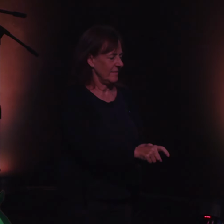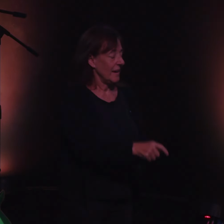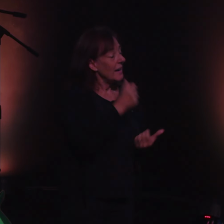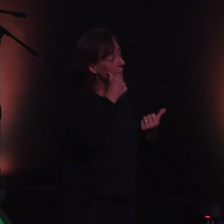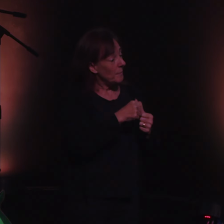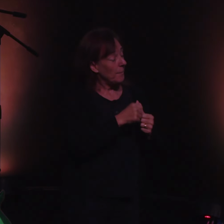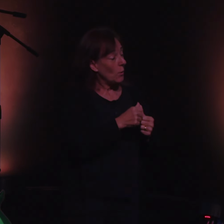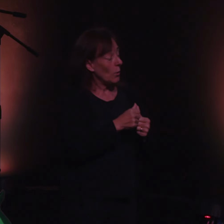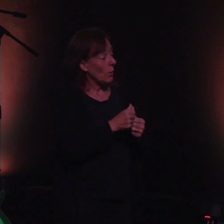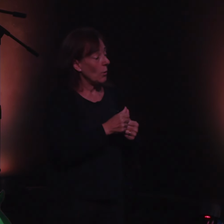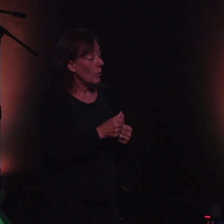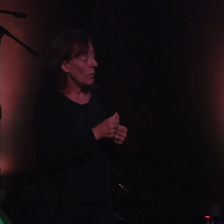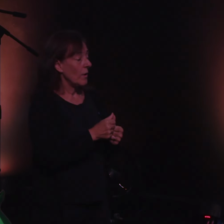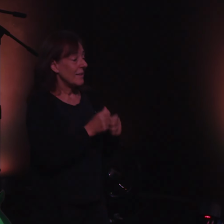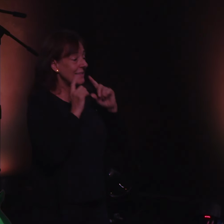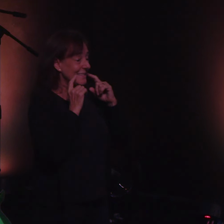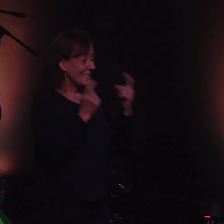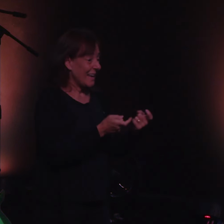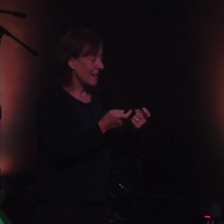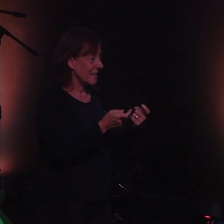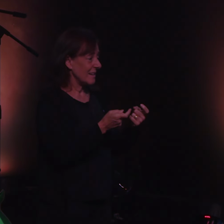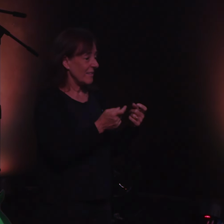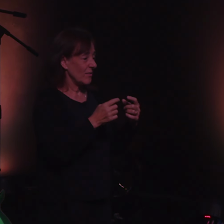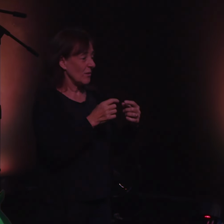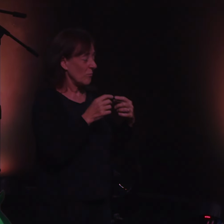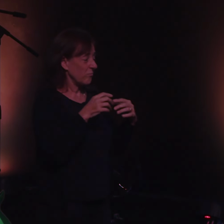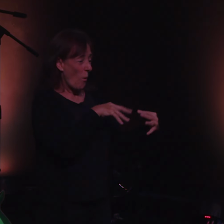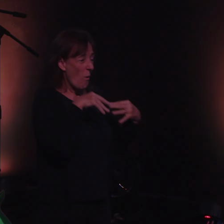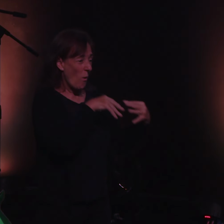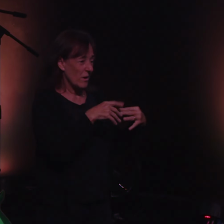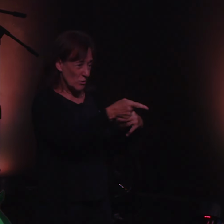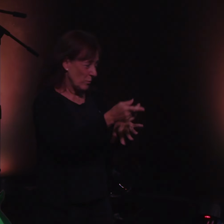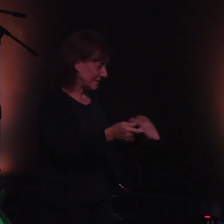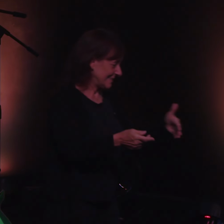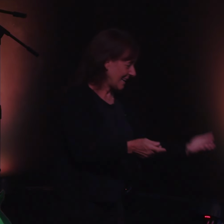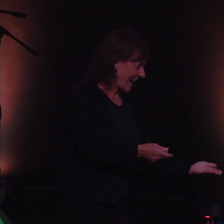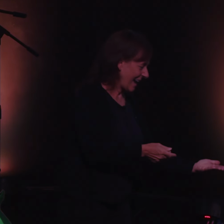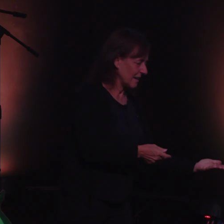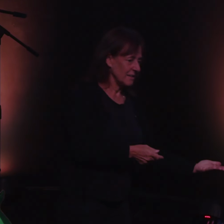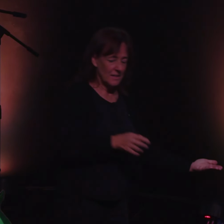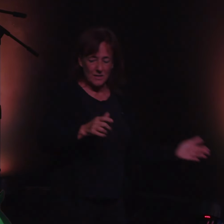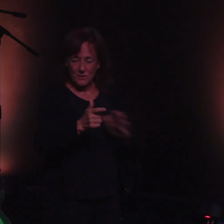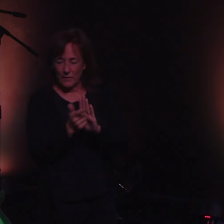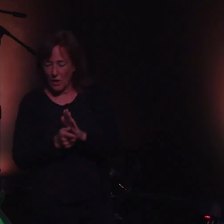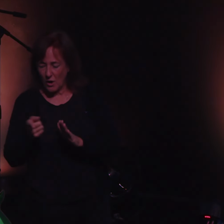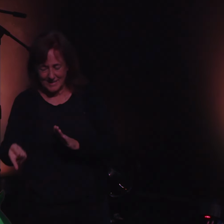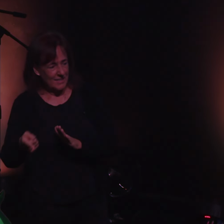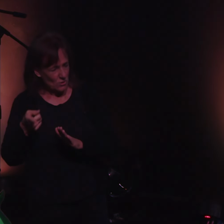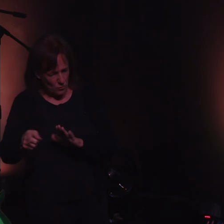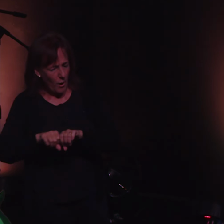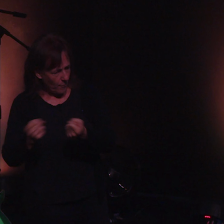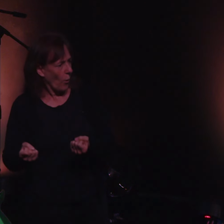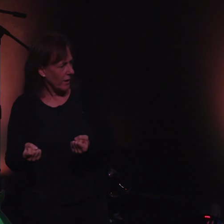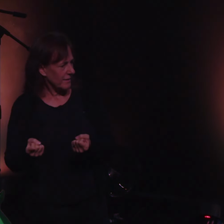Remember, the wages of sin is death. And what the law did is it just showed them that they were broken. It just